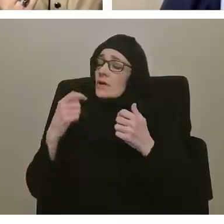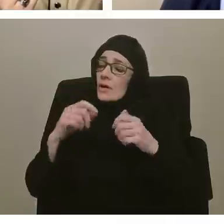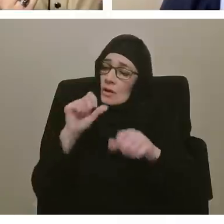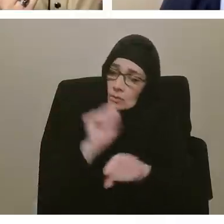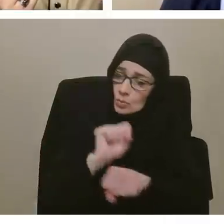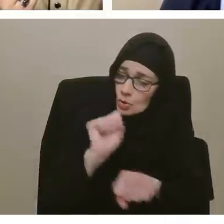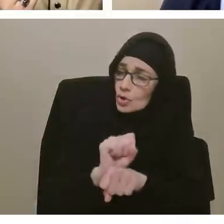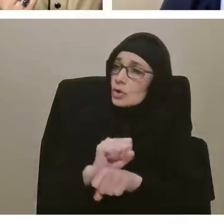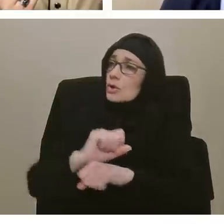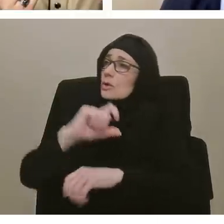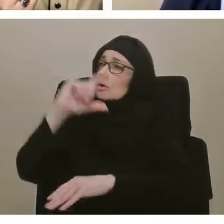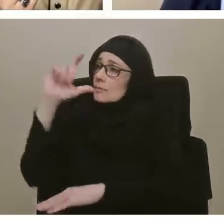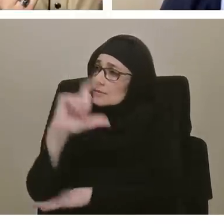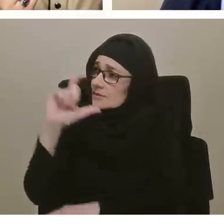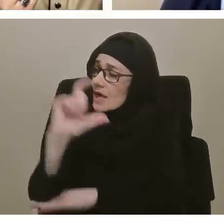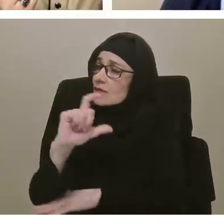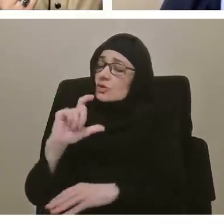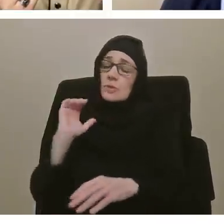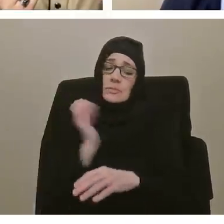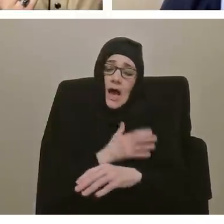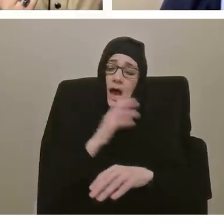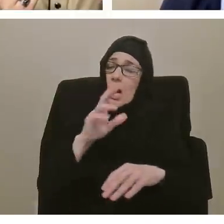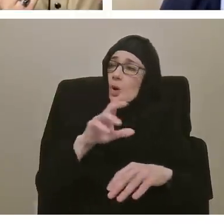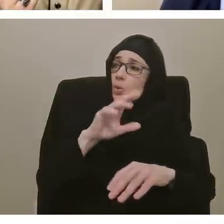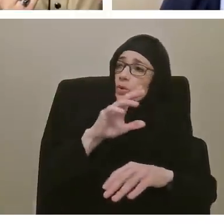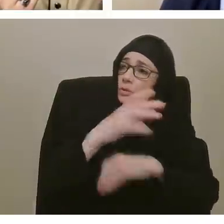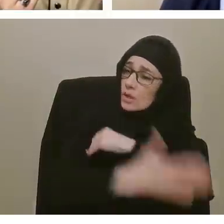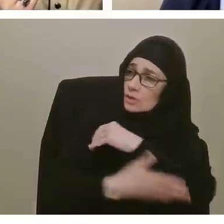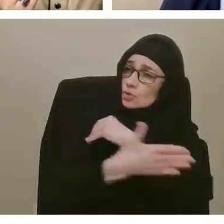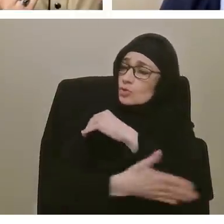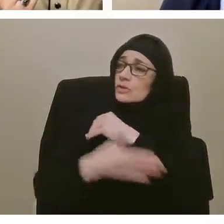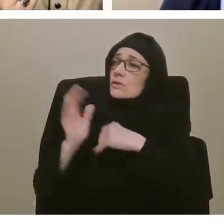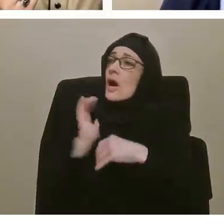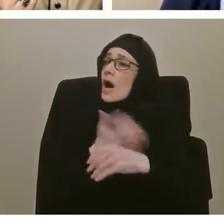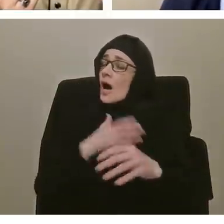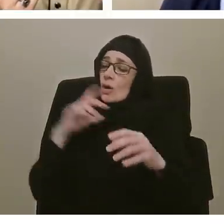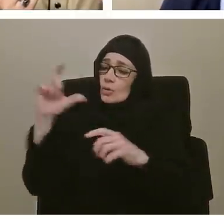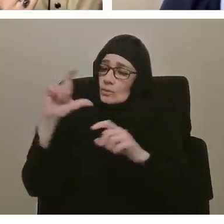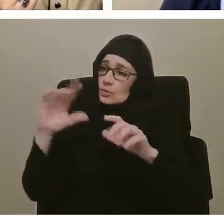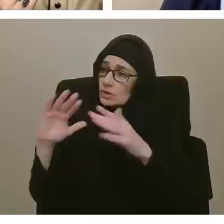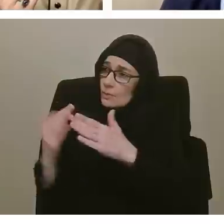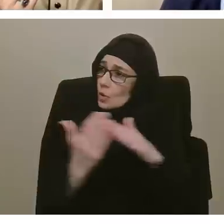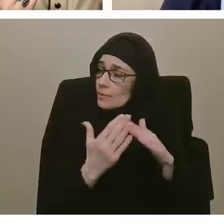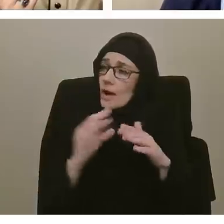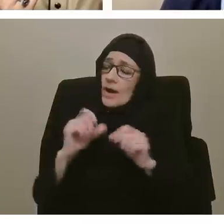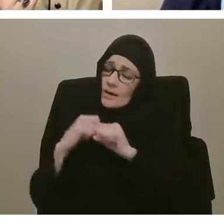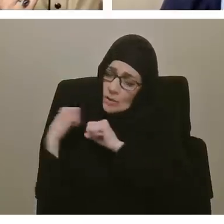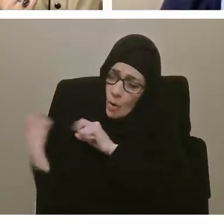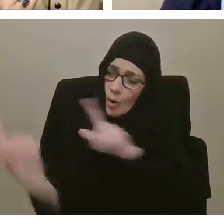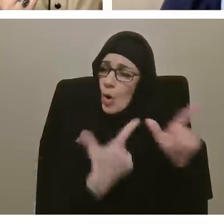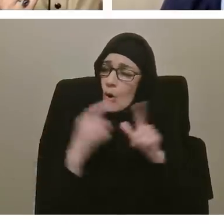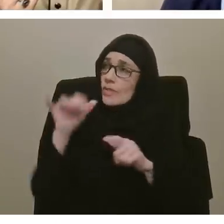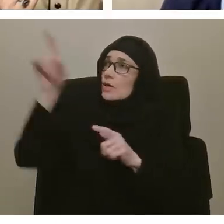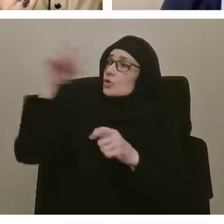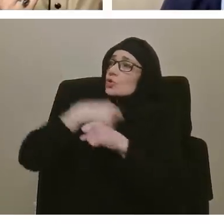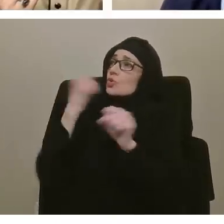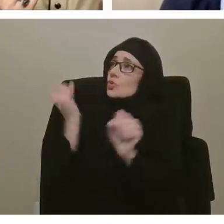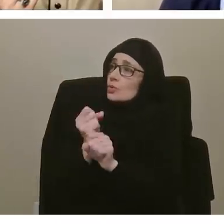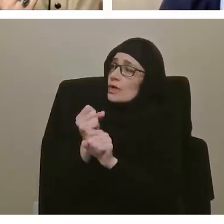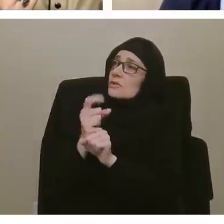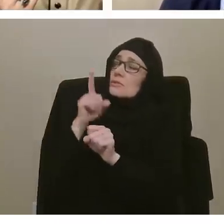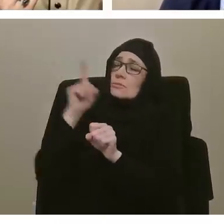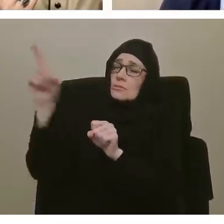organizations, our masajid, our nations, our ummah, and the entirety of the creation. Ya Allah, Ya Kareem, Ya Rahman, Ya